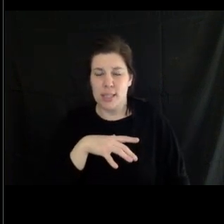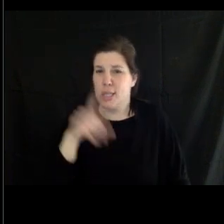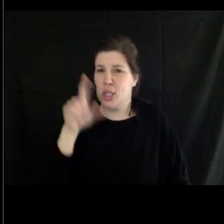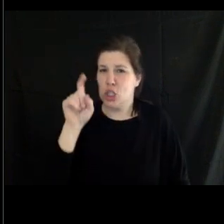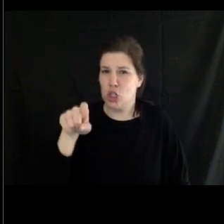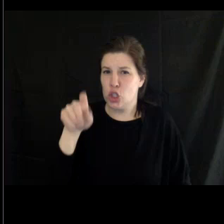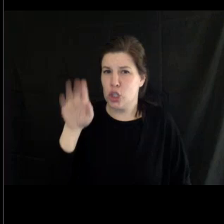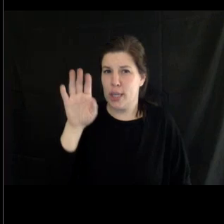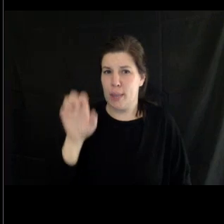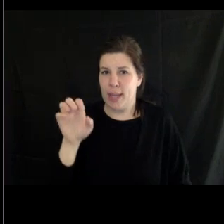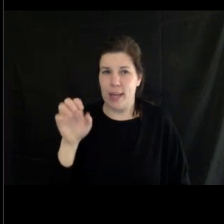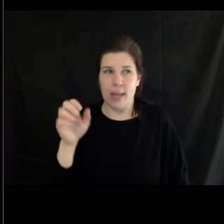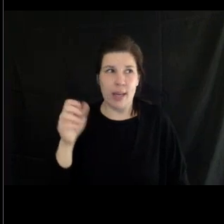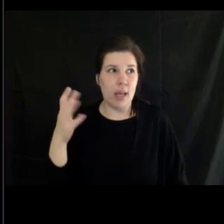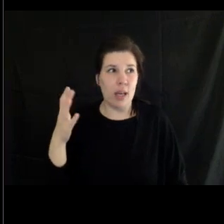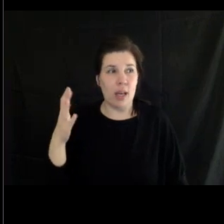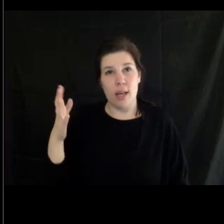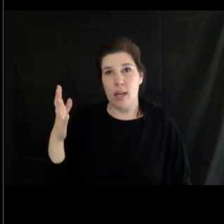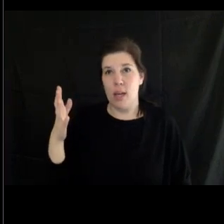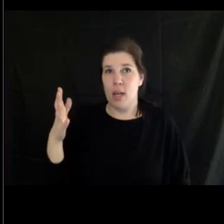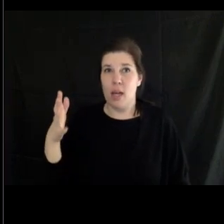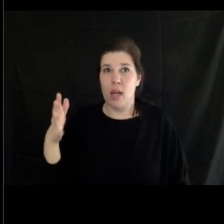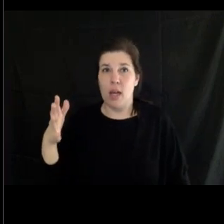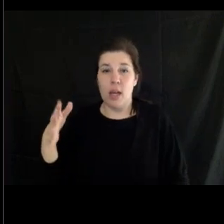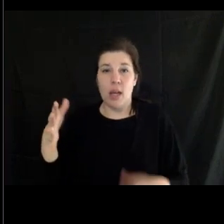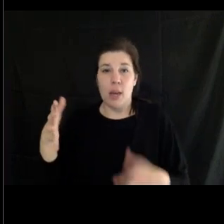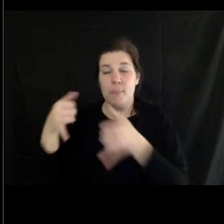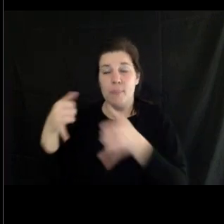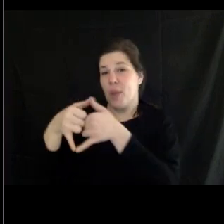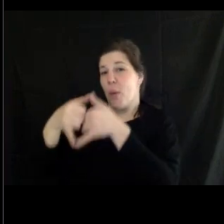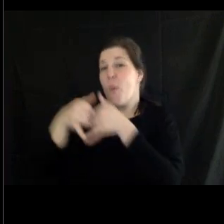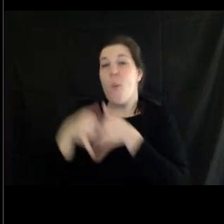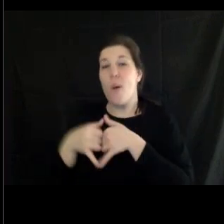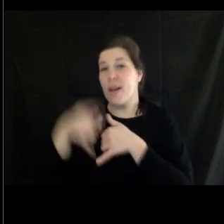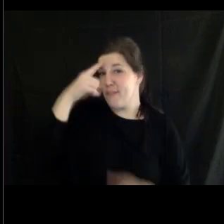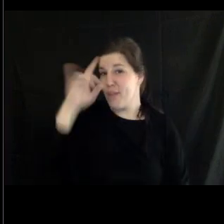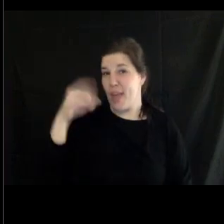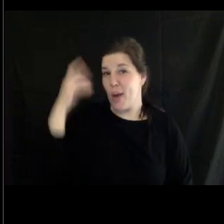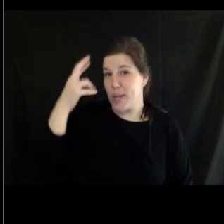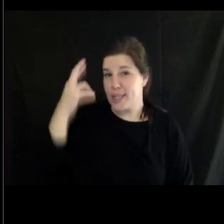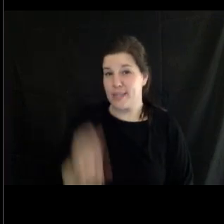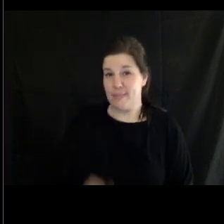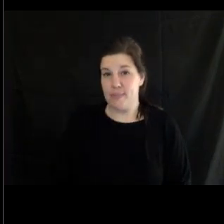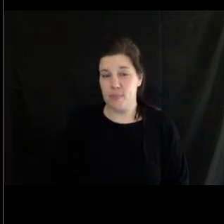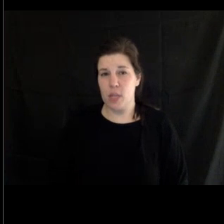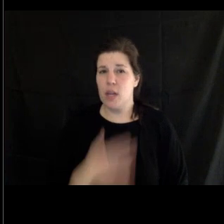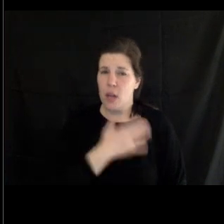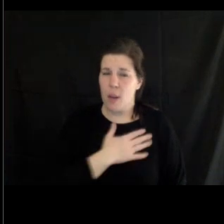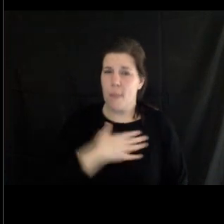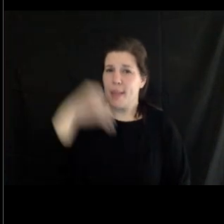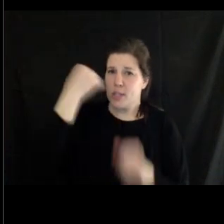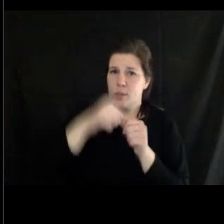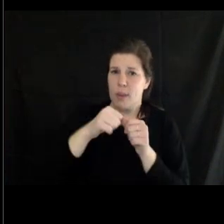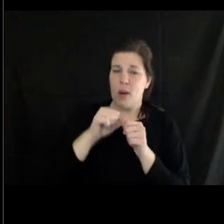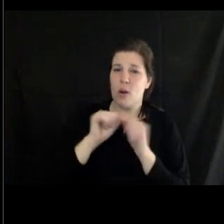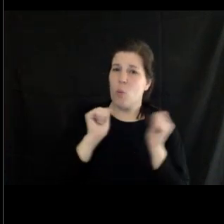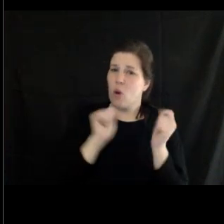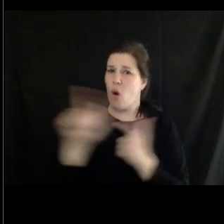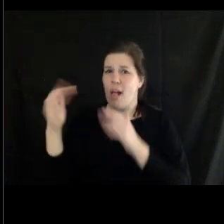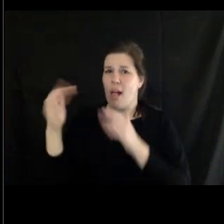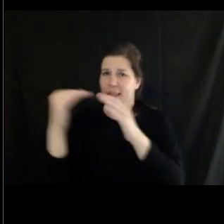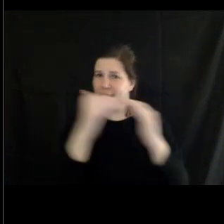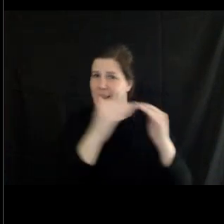shining for that reason. Okay, so when you say that, please take heed that we're all equal when it comes to raising